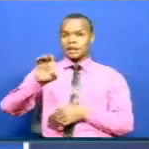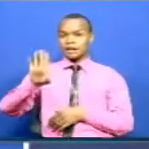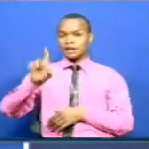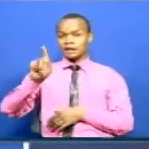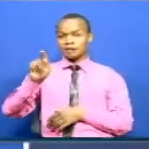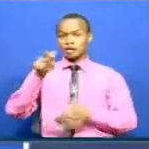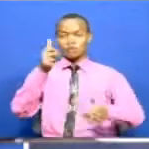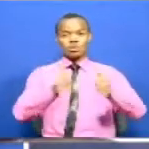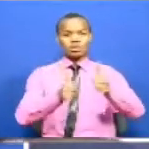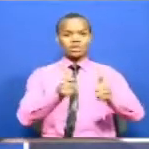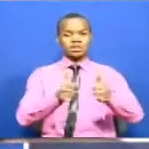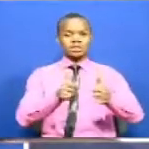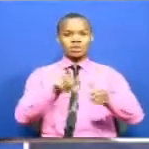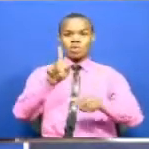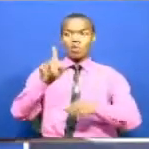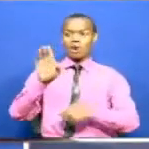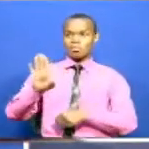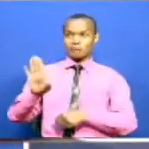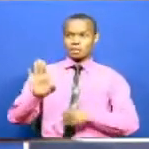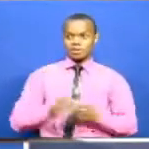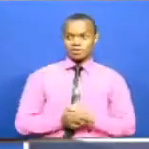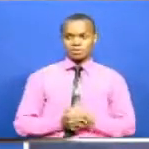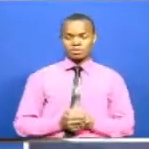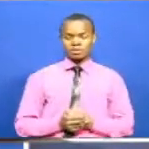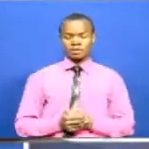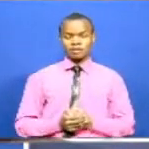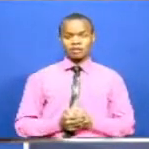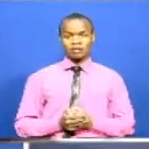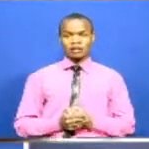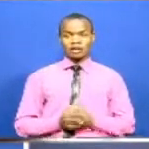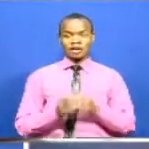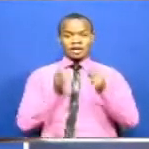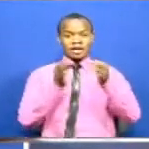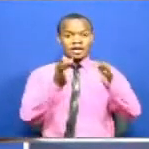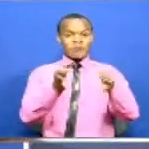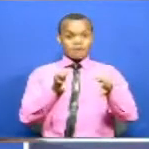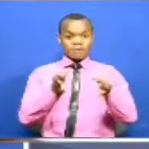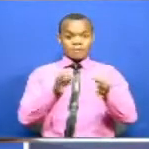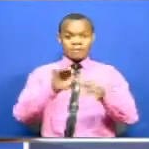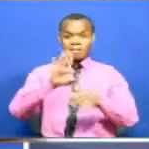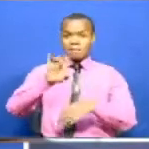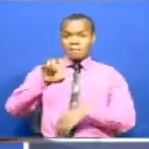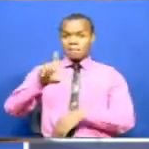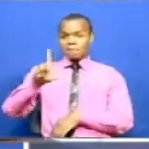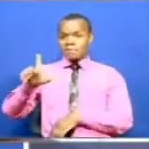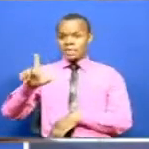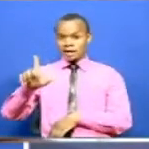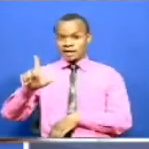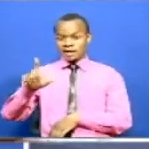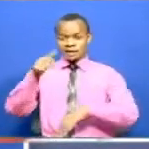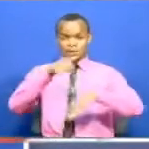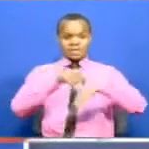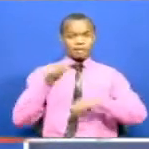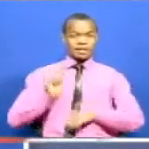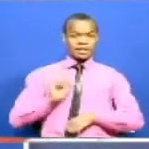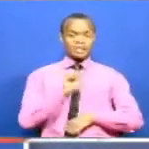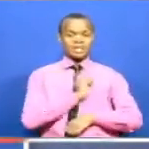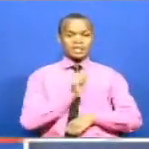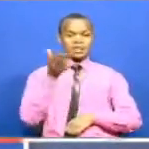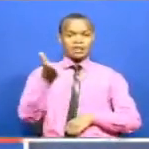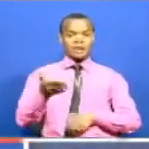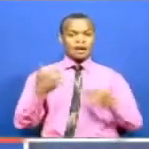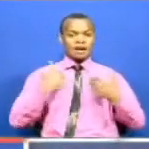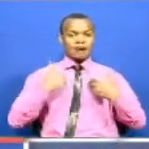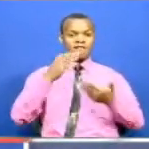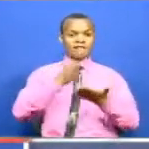shilingi bilioni moja. If you see the division of revenue bills that we do at the Senate, there's a provision for funds that